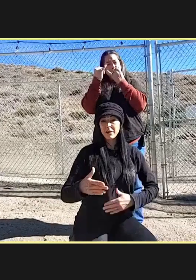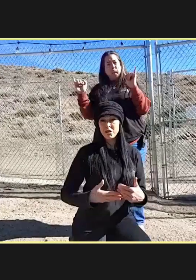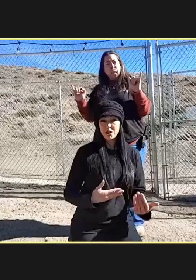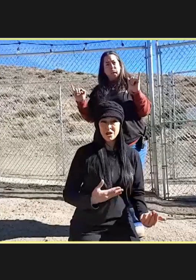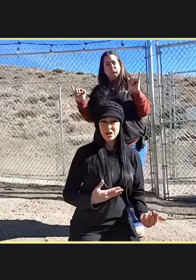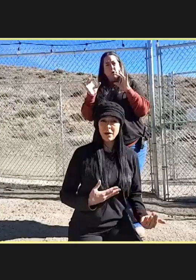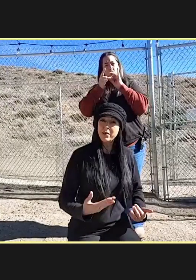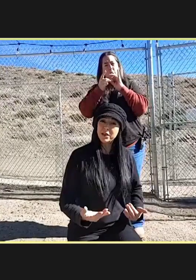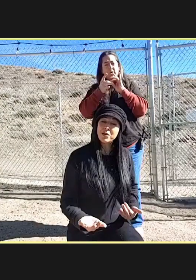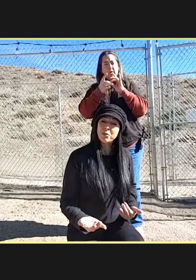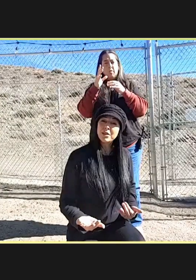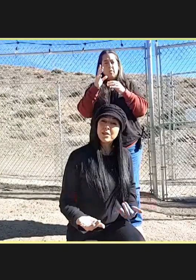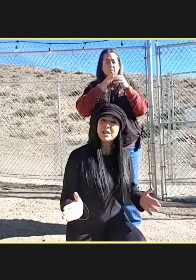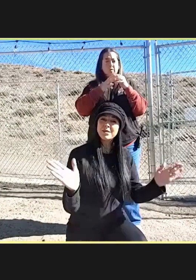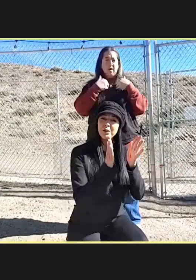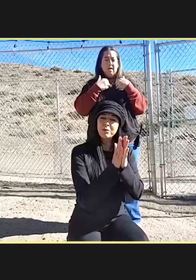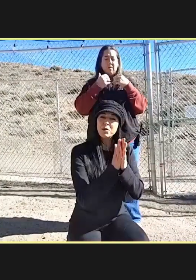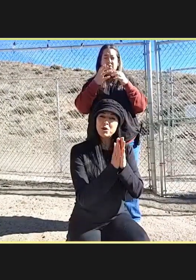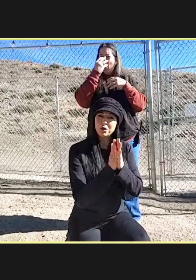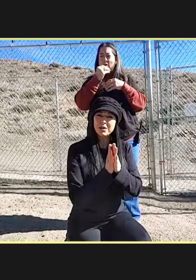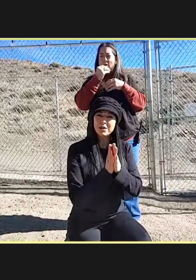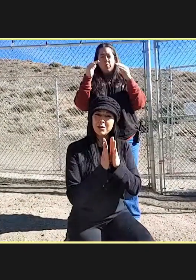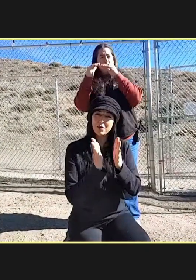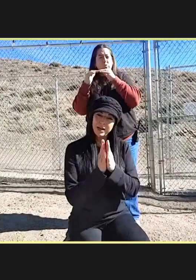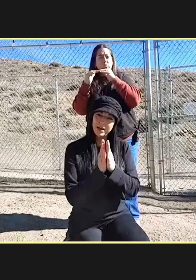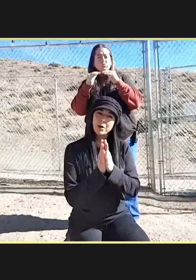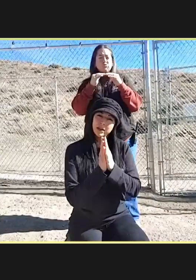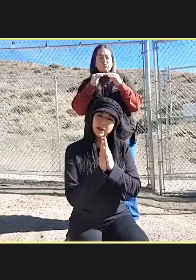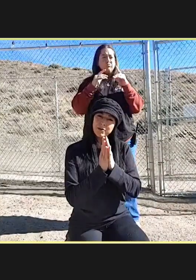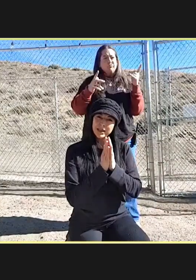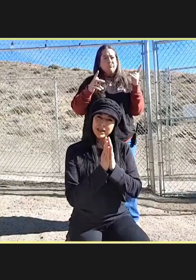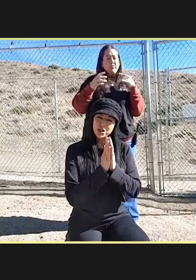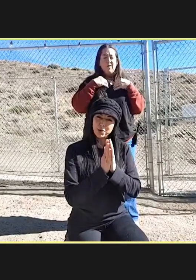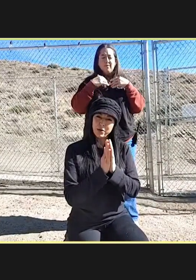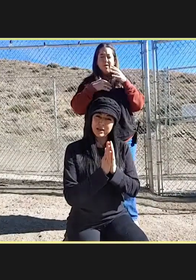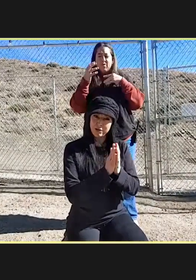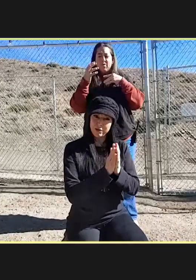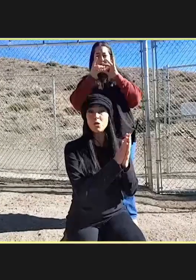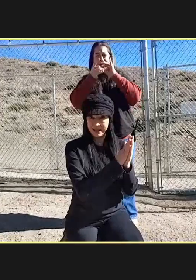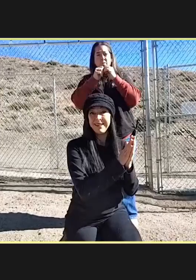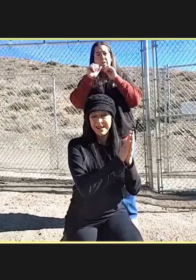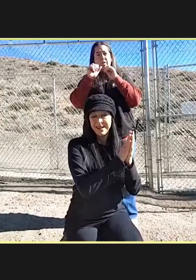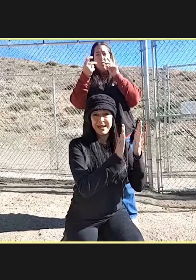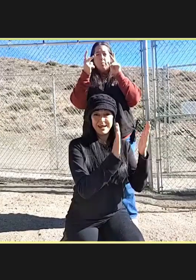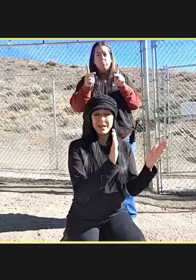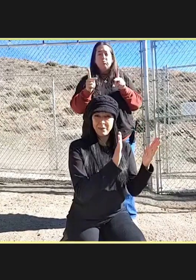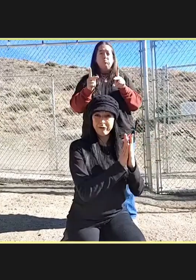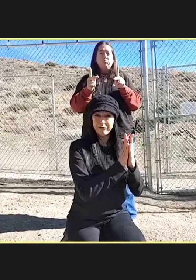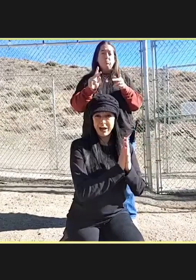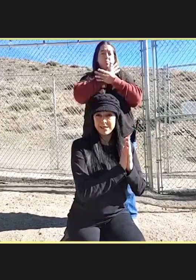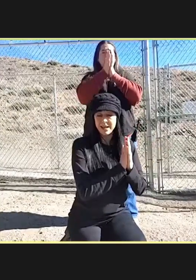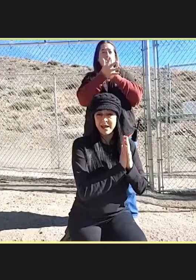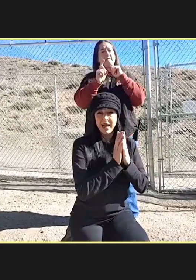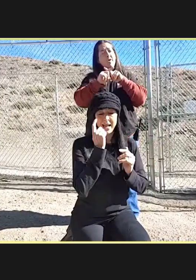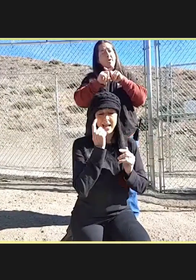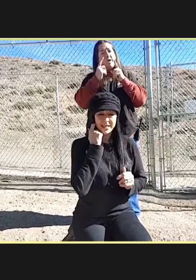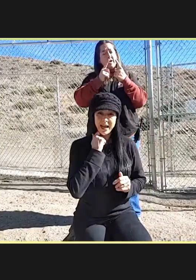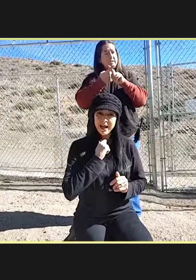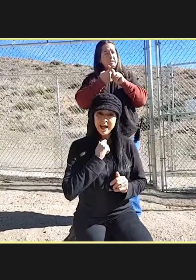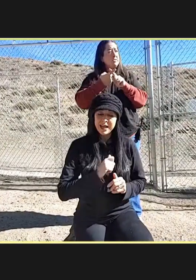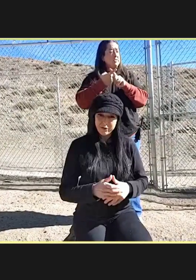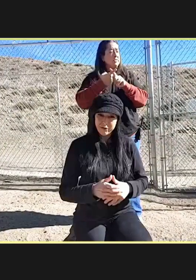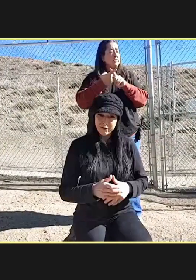little more independent. And the relationship that we build with wolves is more mutual. So it's more like we're building a relationship with another human in